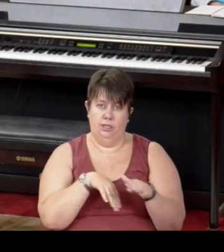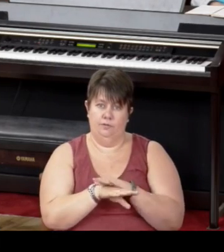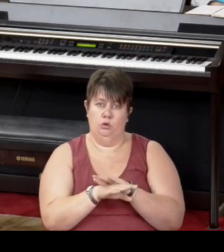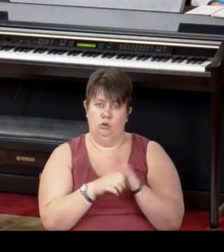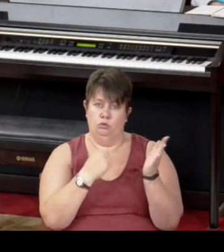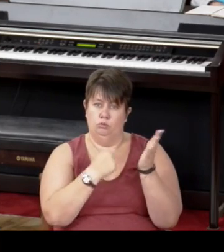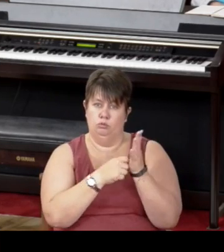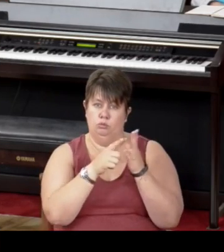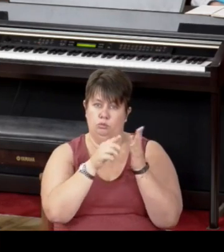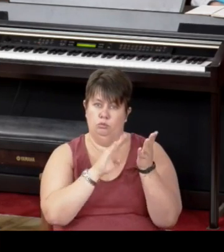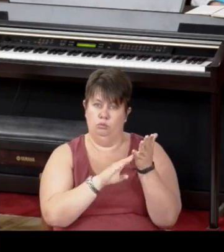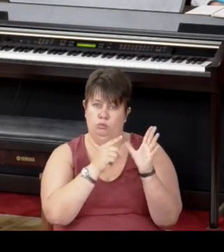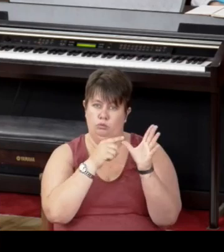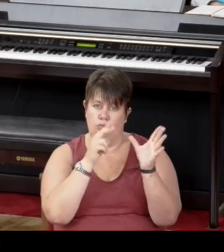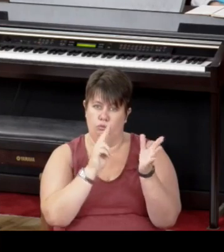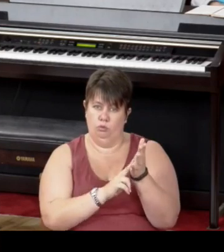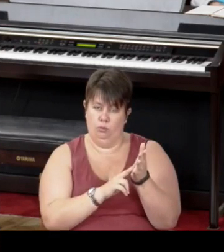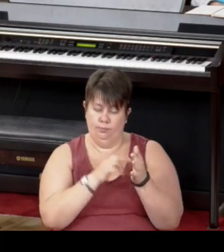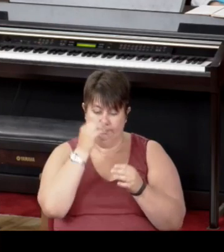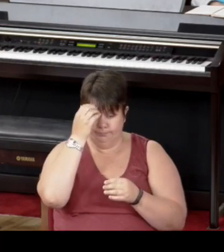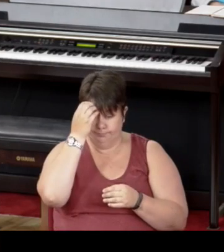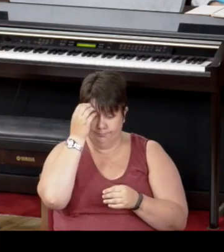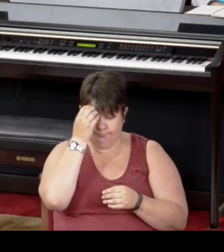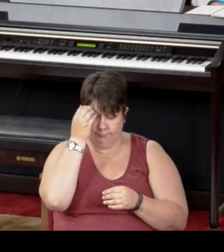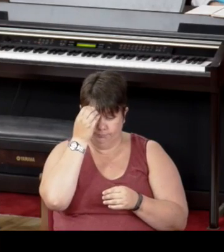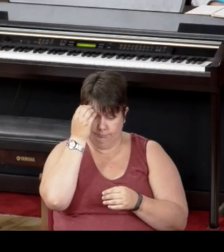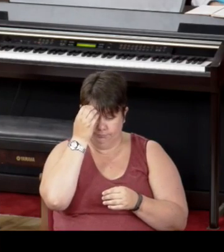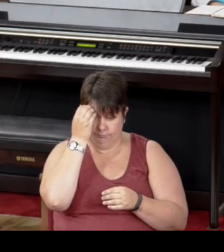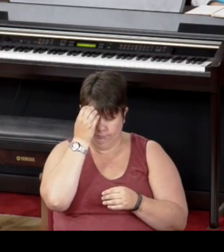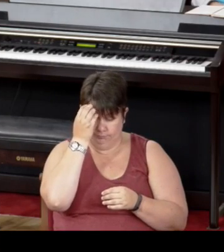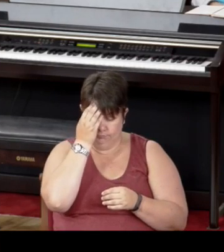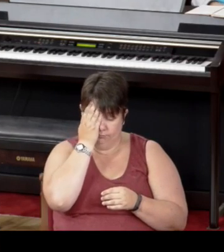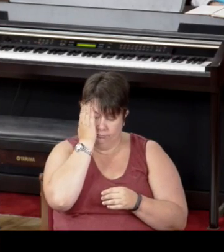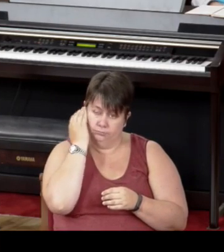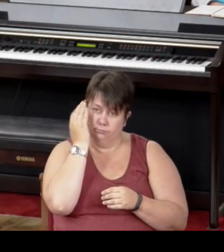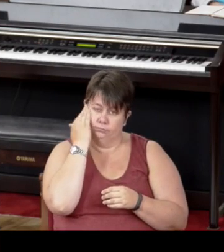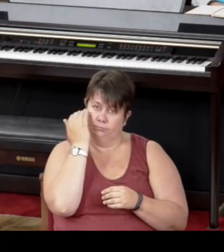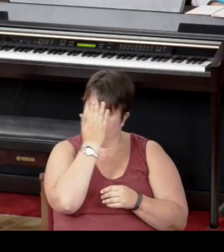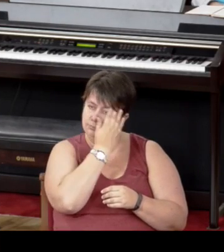power for the Roman Empire in that region.